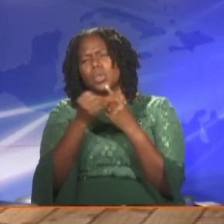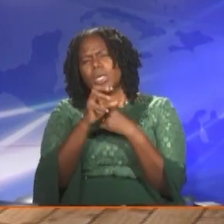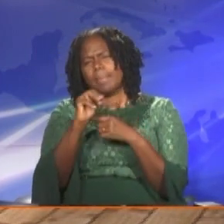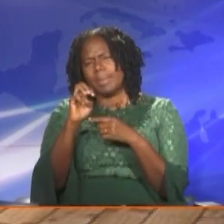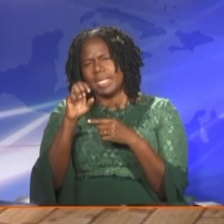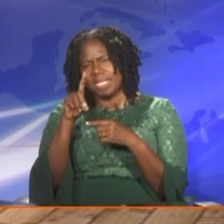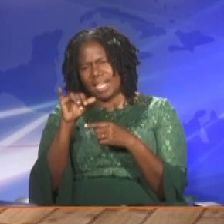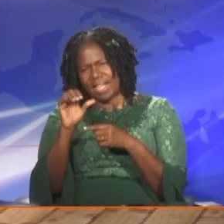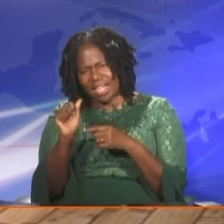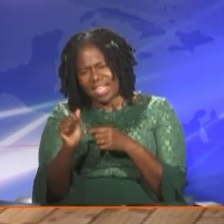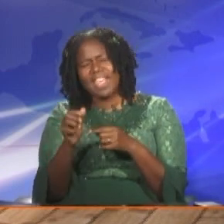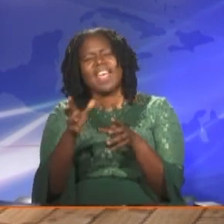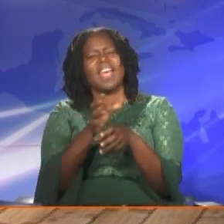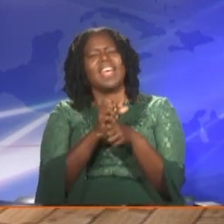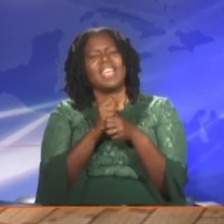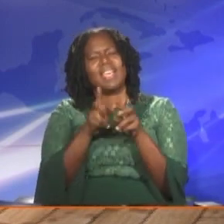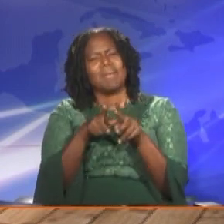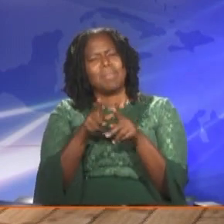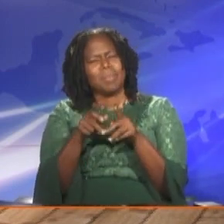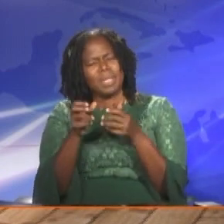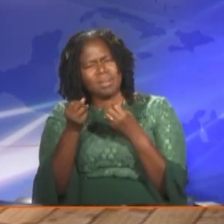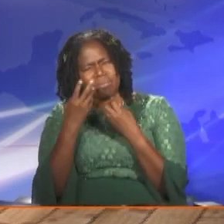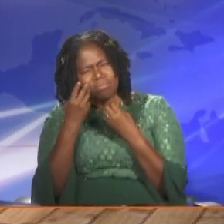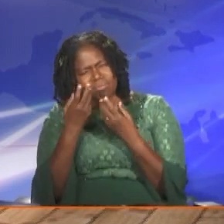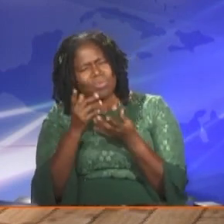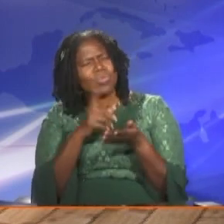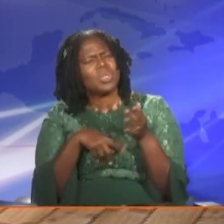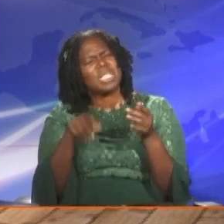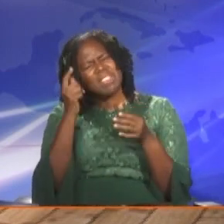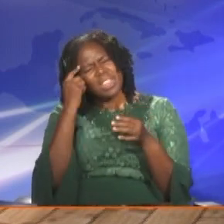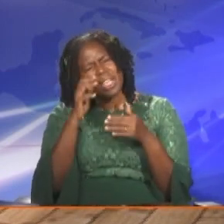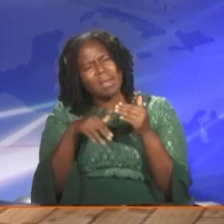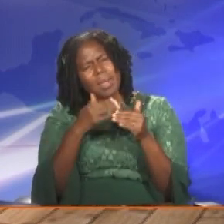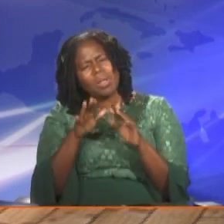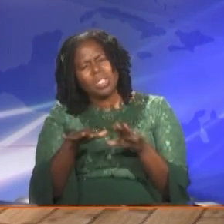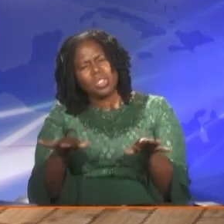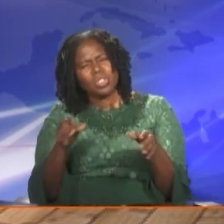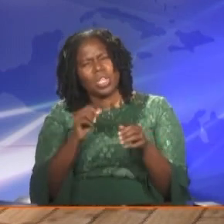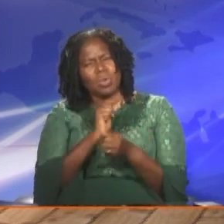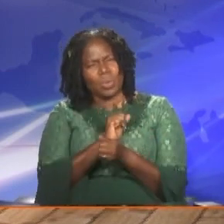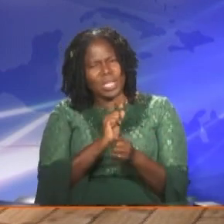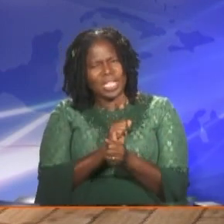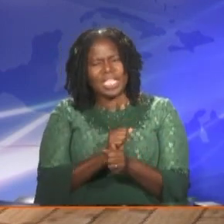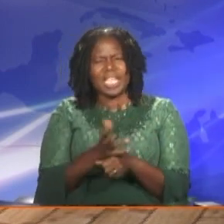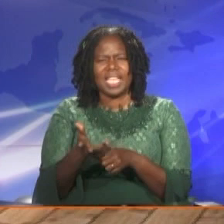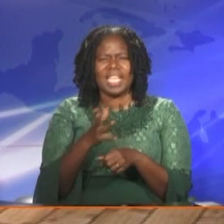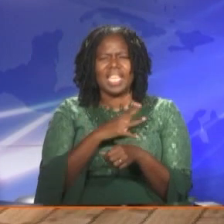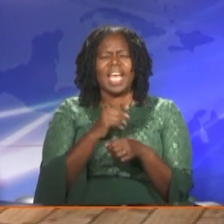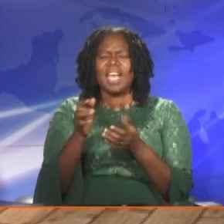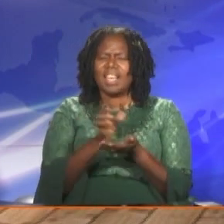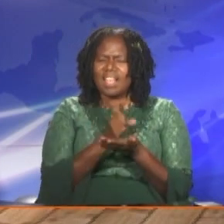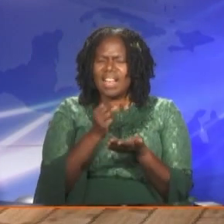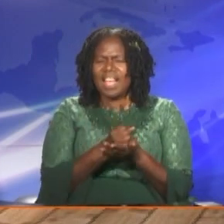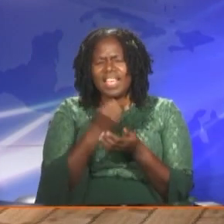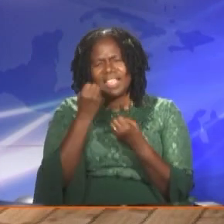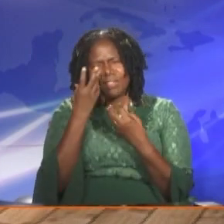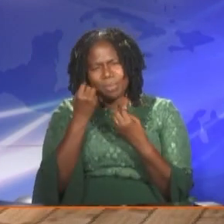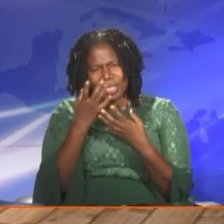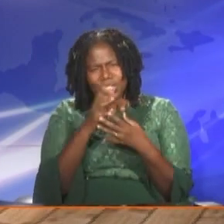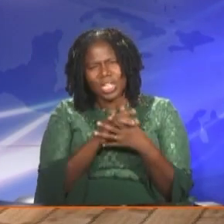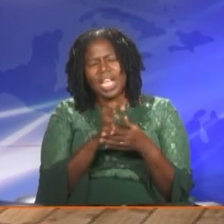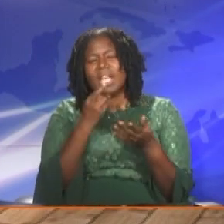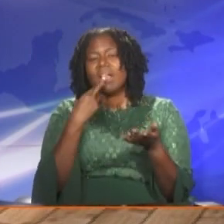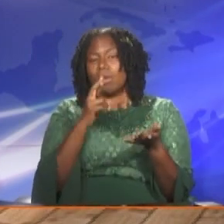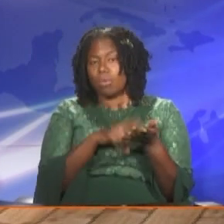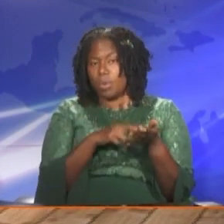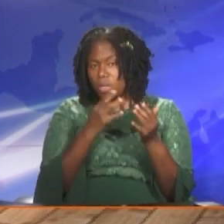and we also visited shopping malls to raise awareness about child labor. And the fourth and last subcommittee has a responsibility